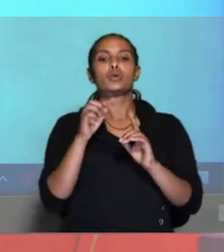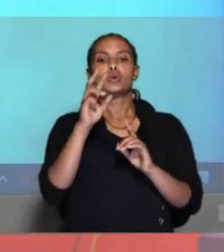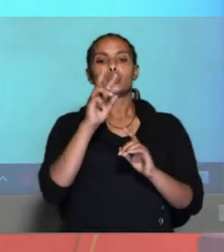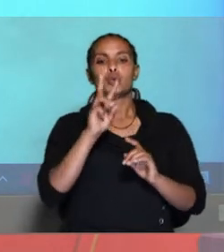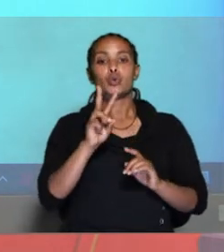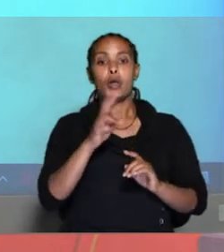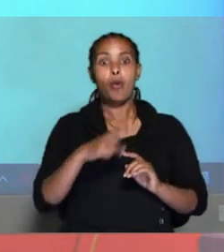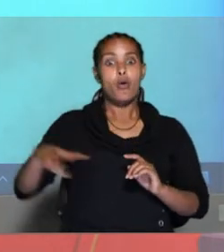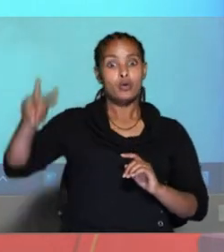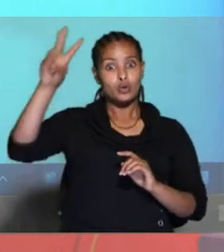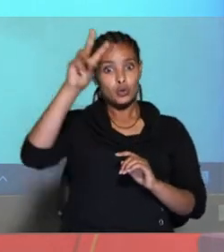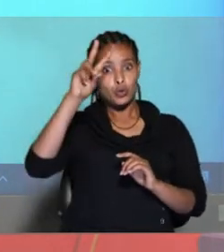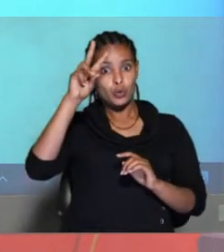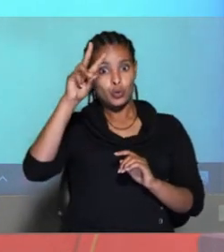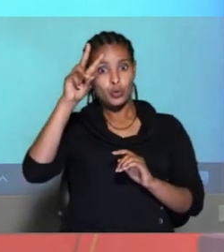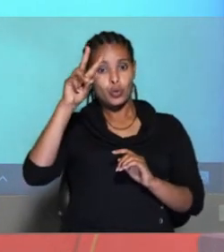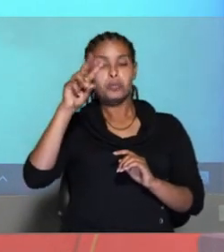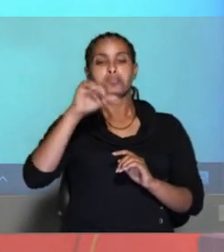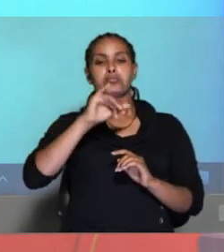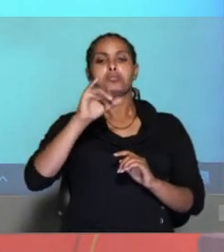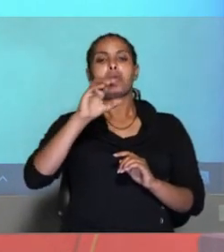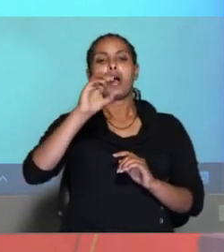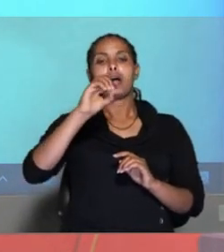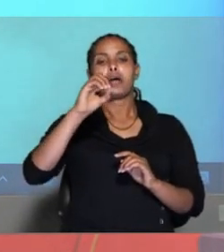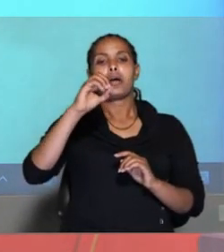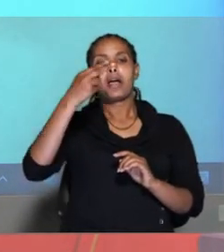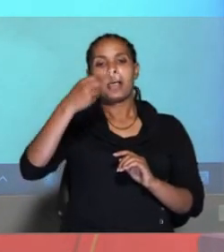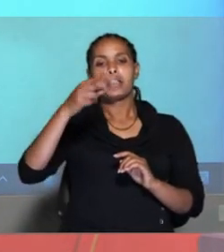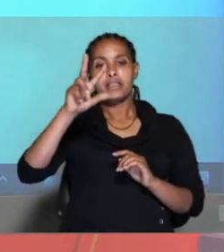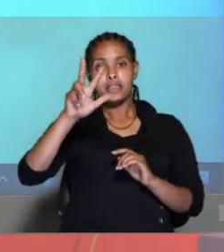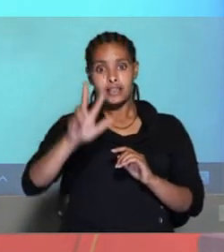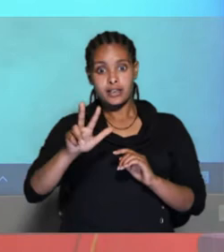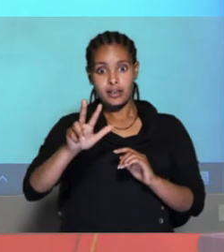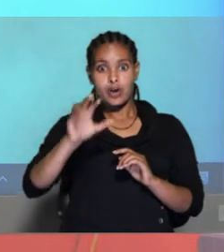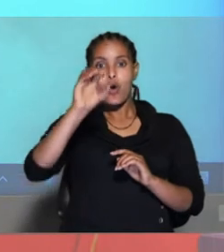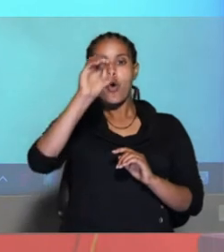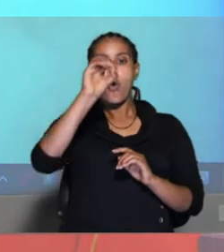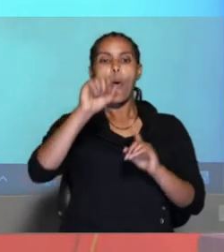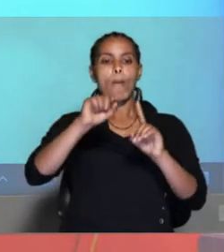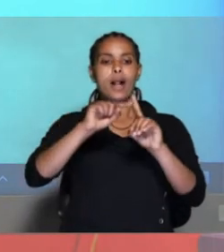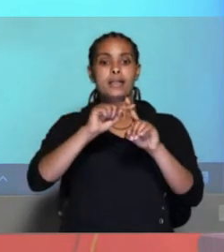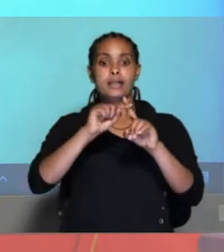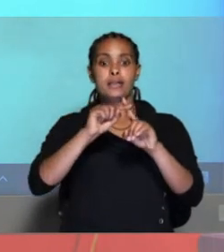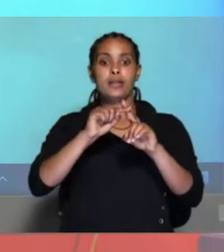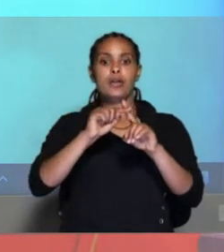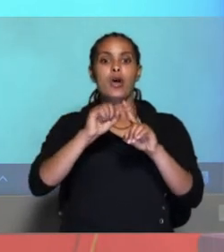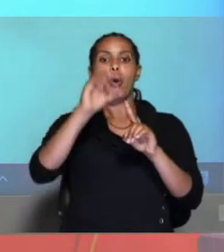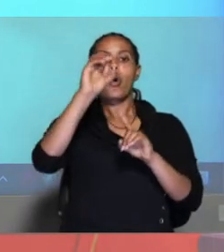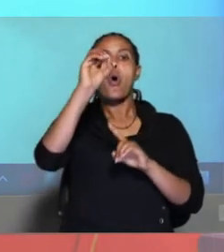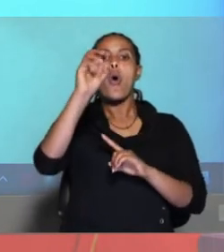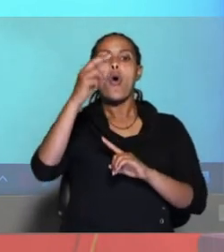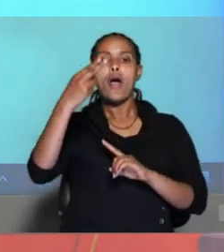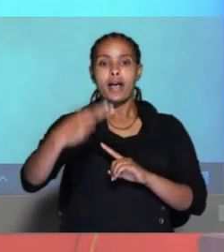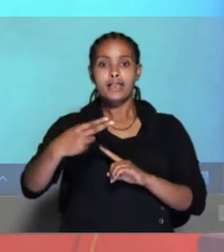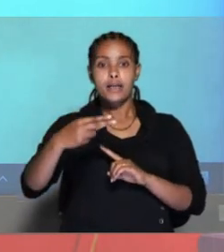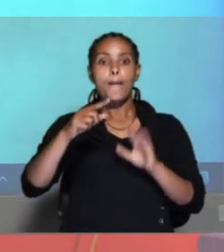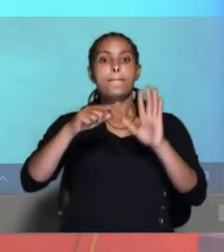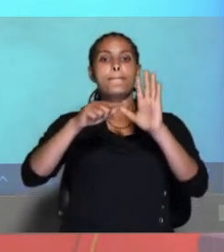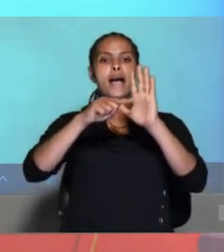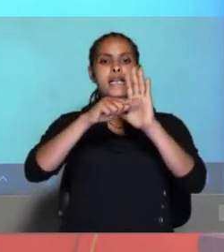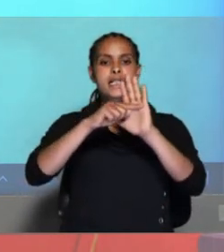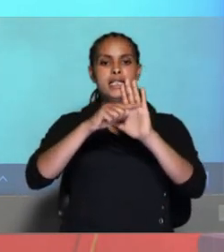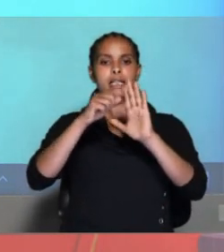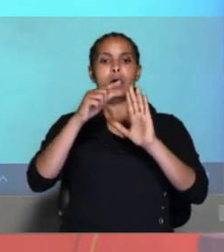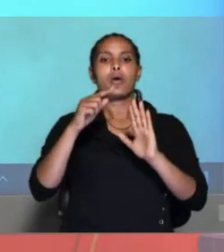2 equal hydronium ion concentration H3O plus concentration times OH minus